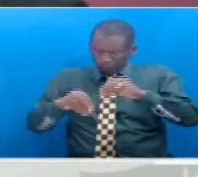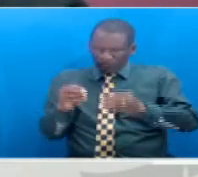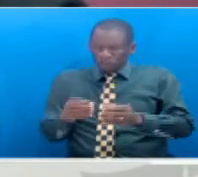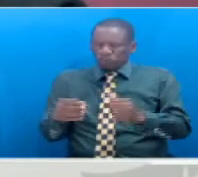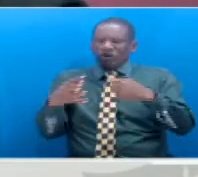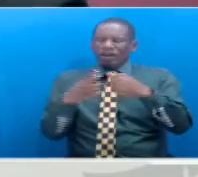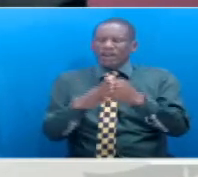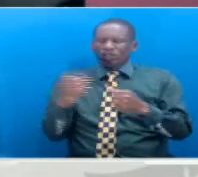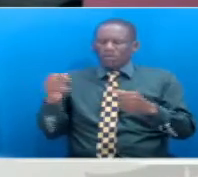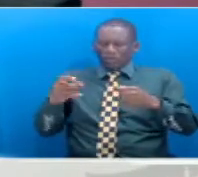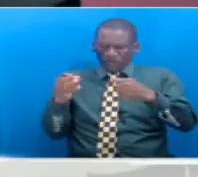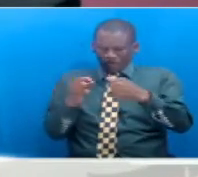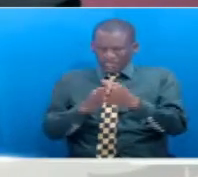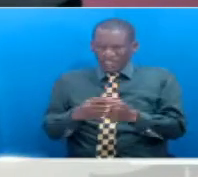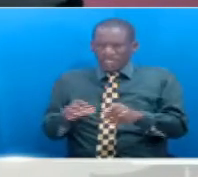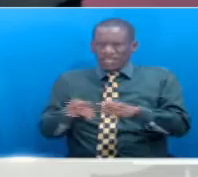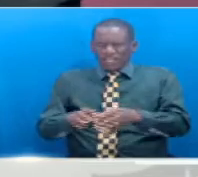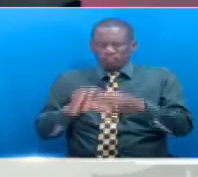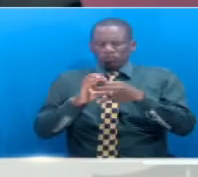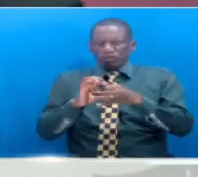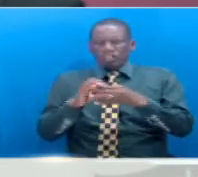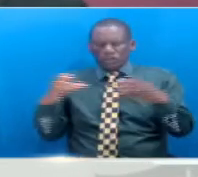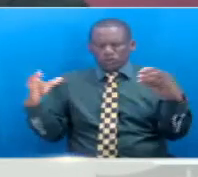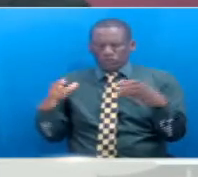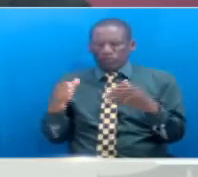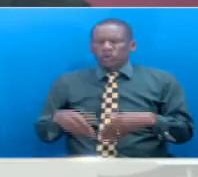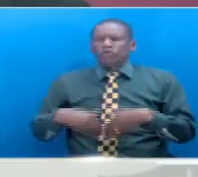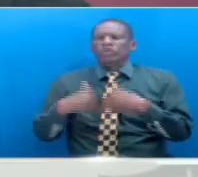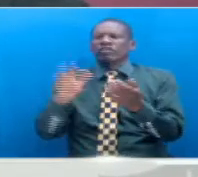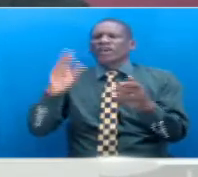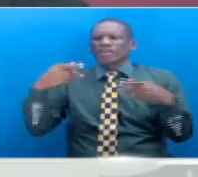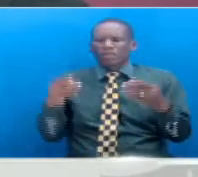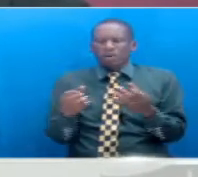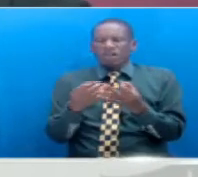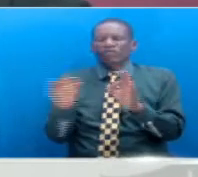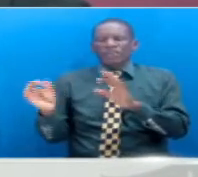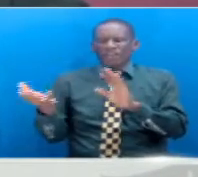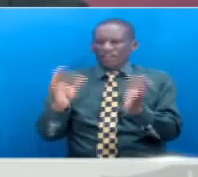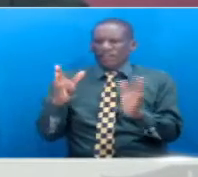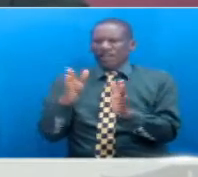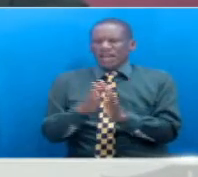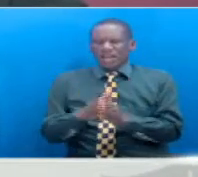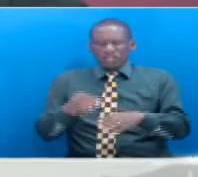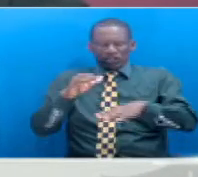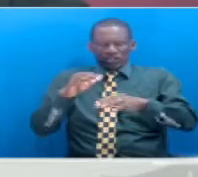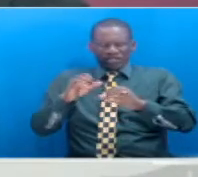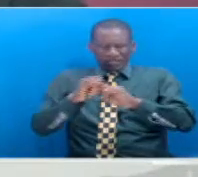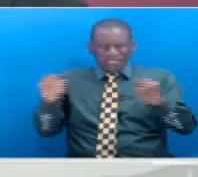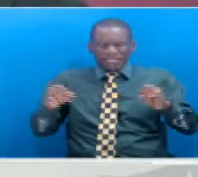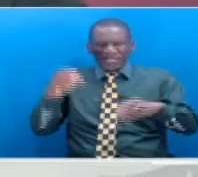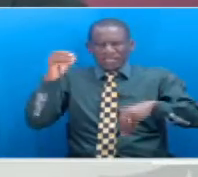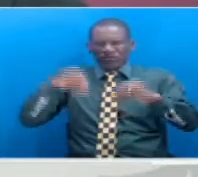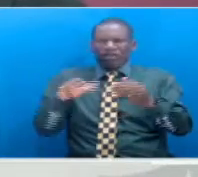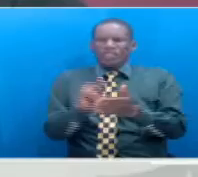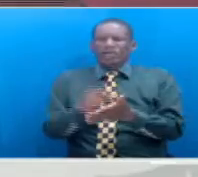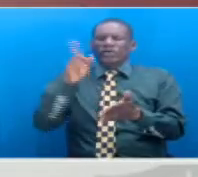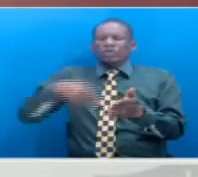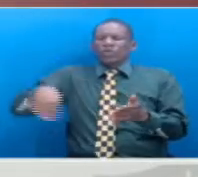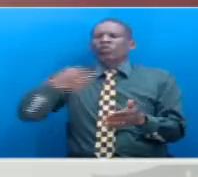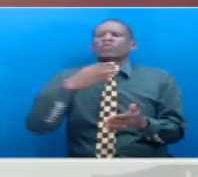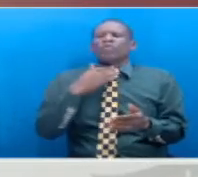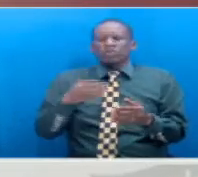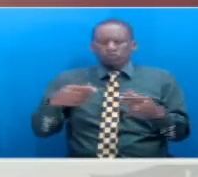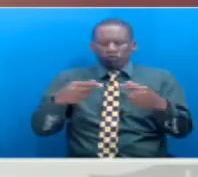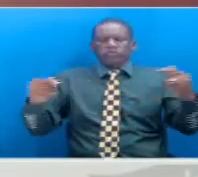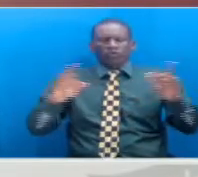9th as one front to give Kenyans a free, fair and credible election. Okay. That is what we want. Kwa hivyo